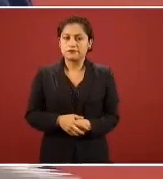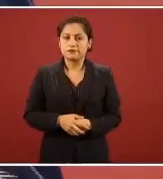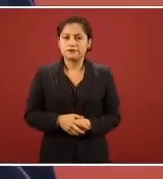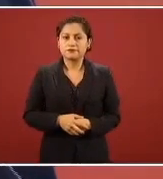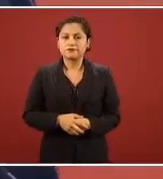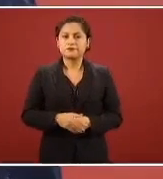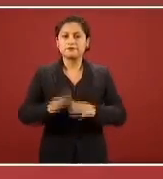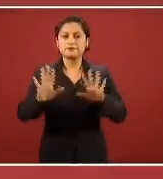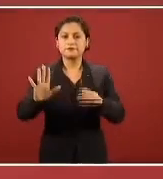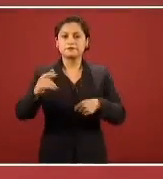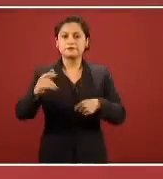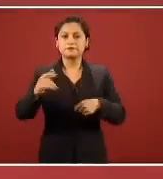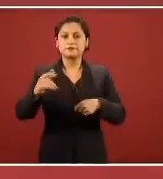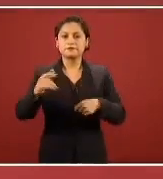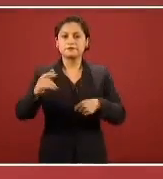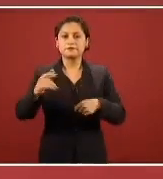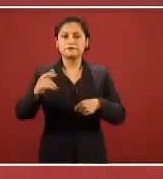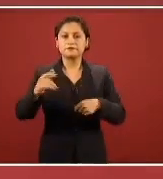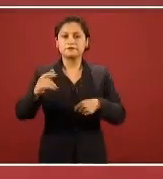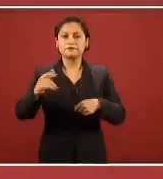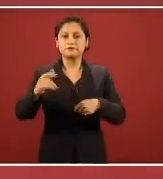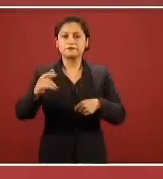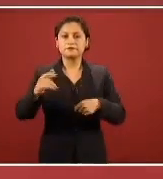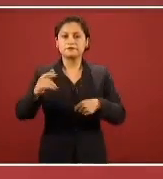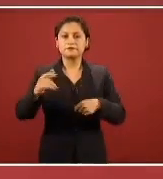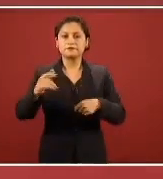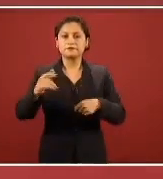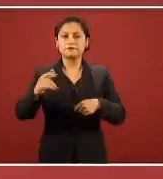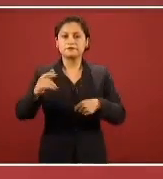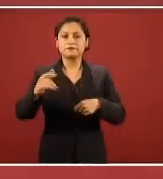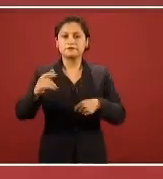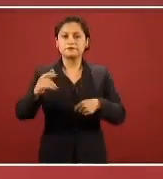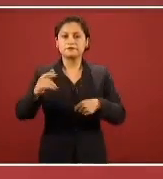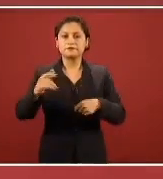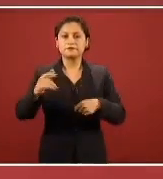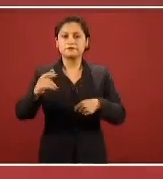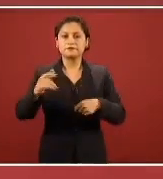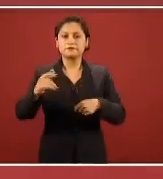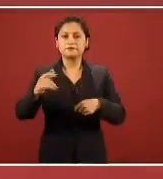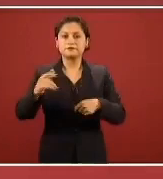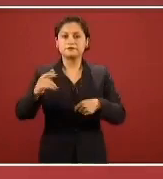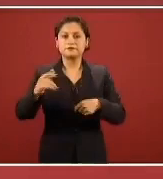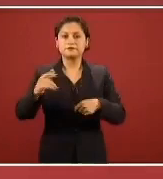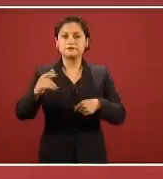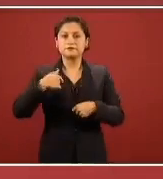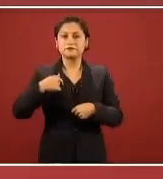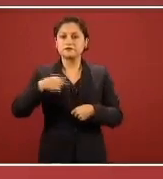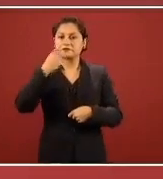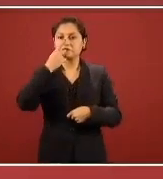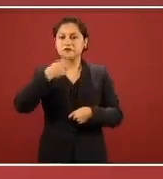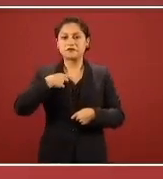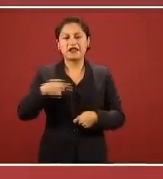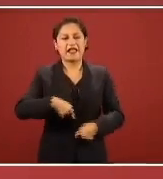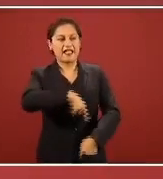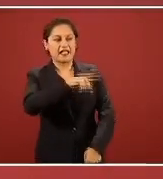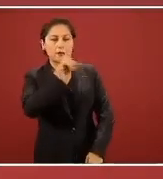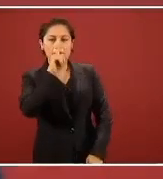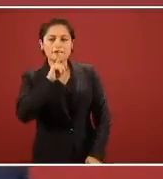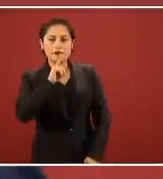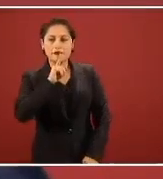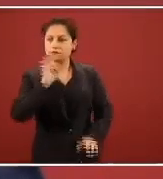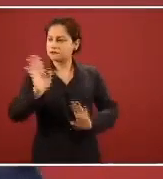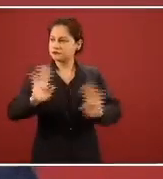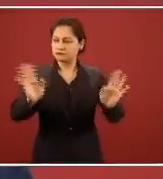no me han desmentido. They've never been able to say that I was telling a lie.